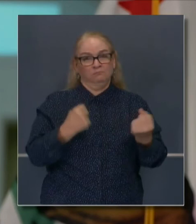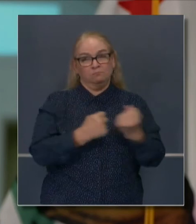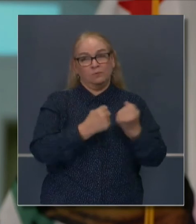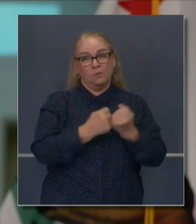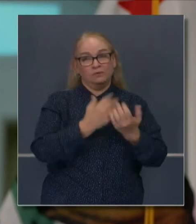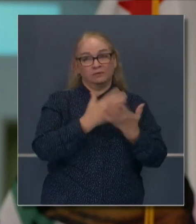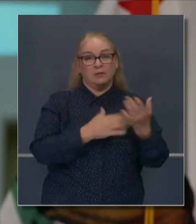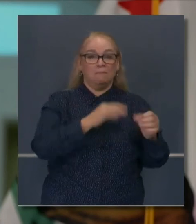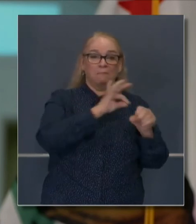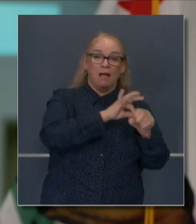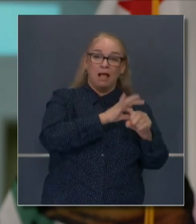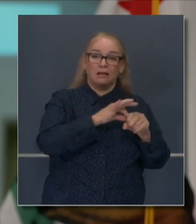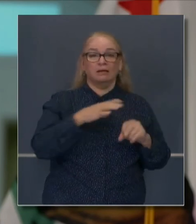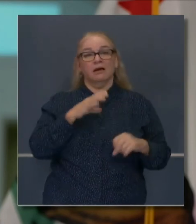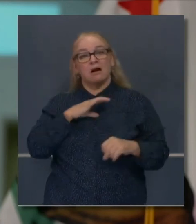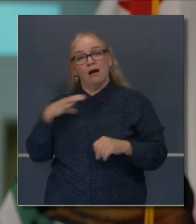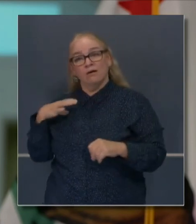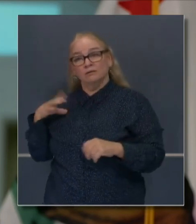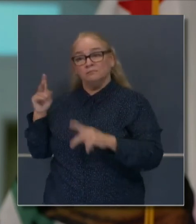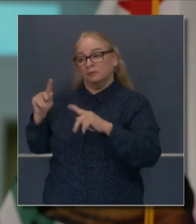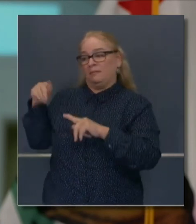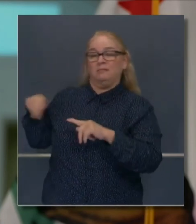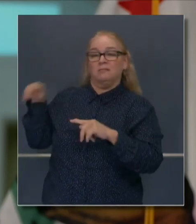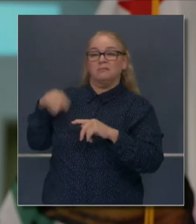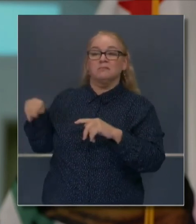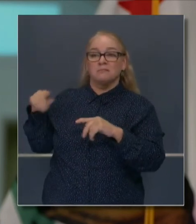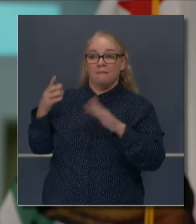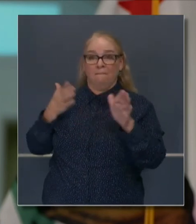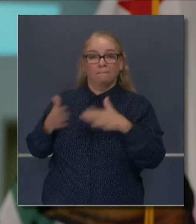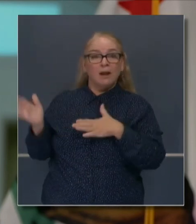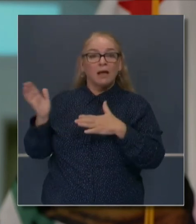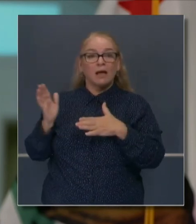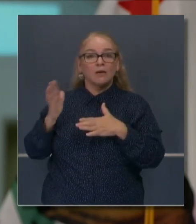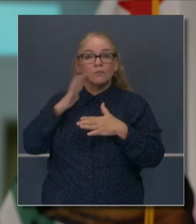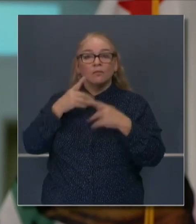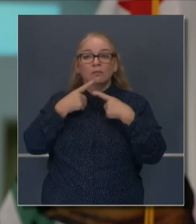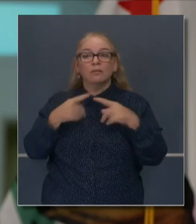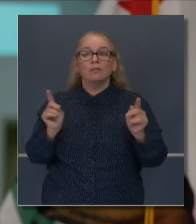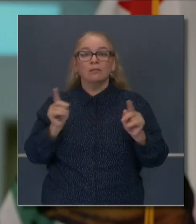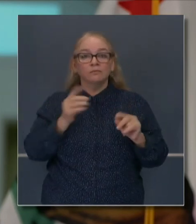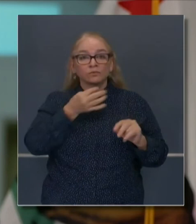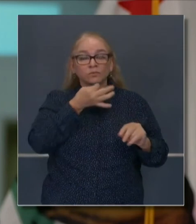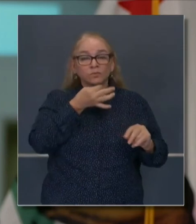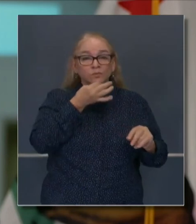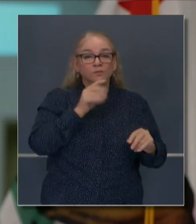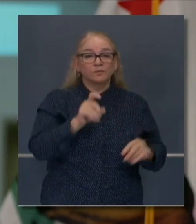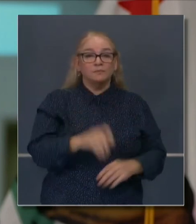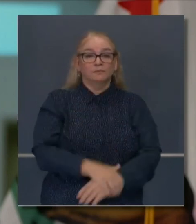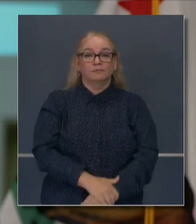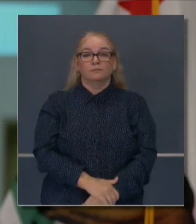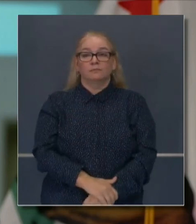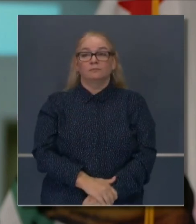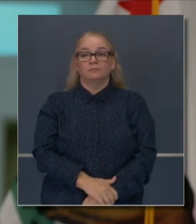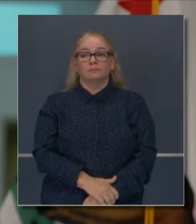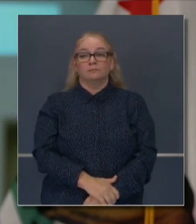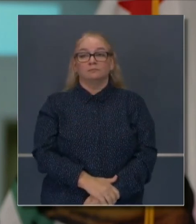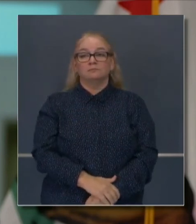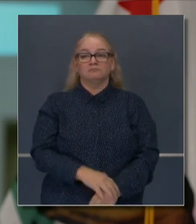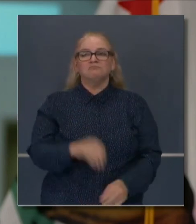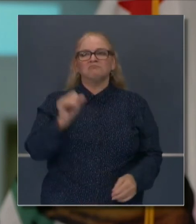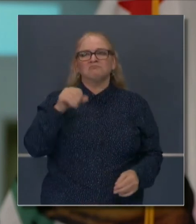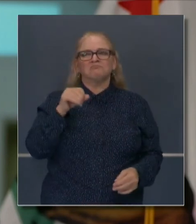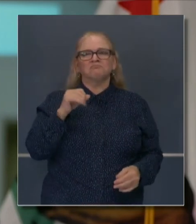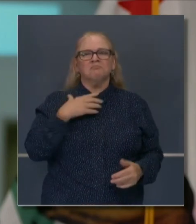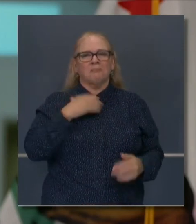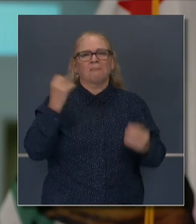or the president in the coming weeks? No, I appreciate that question, and it's one that I've had a number of people have asked me,